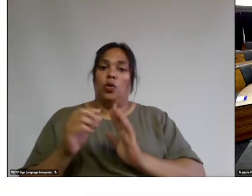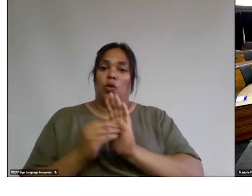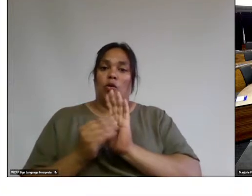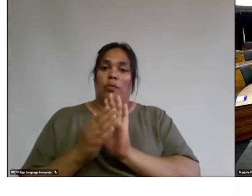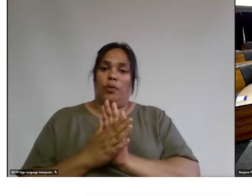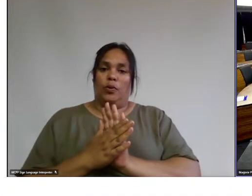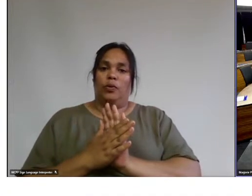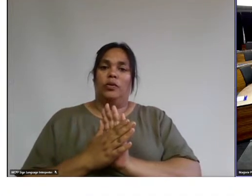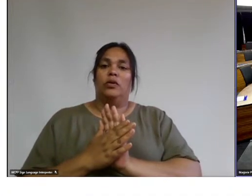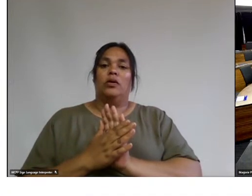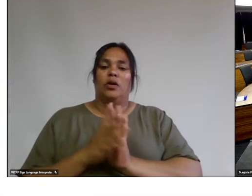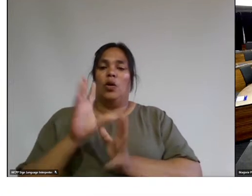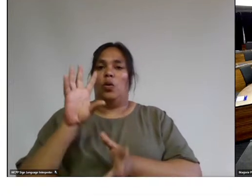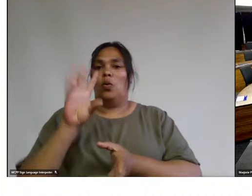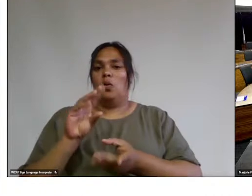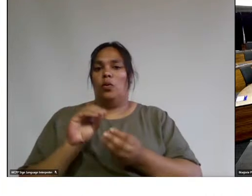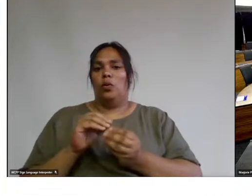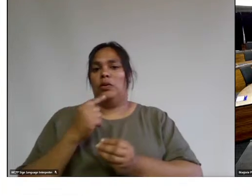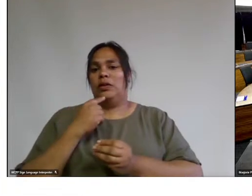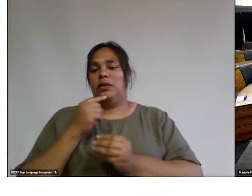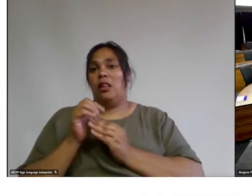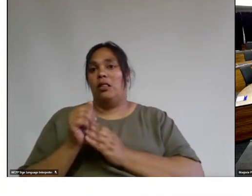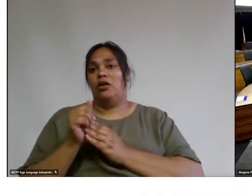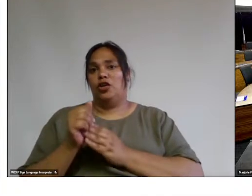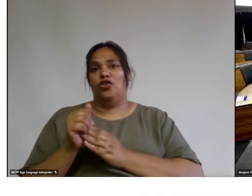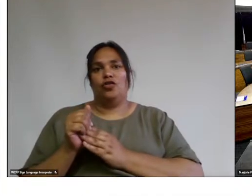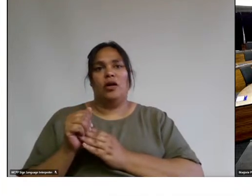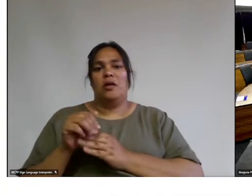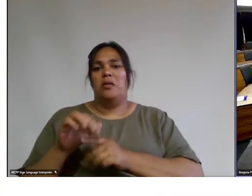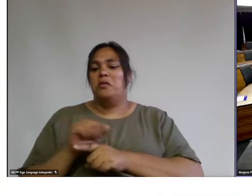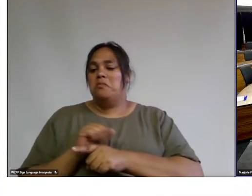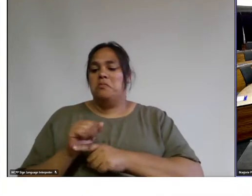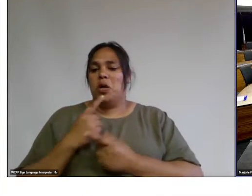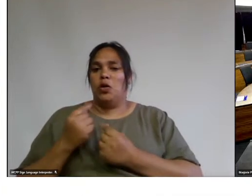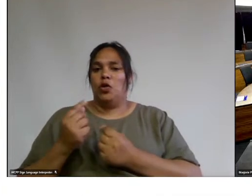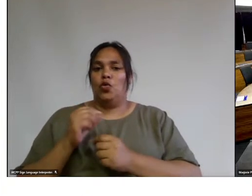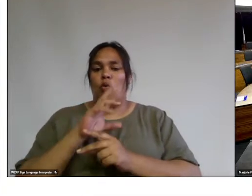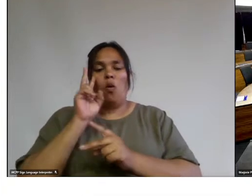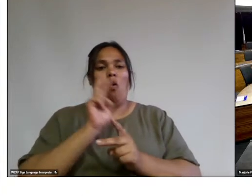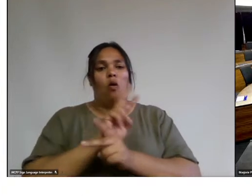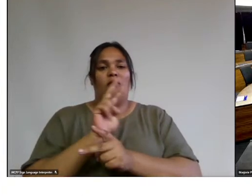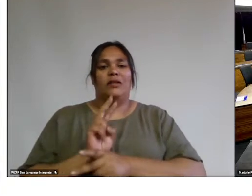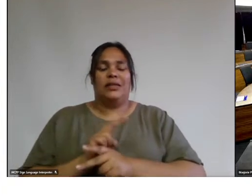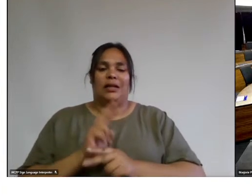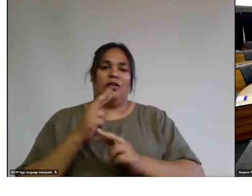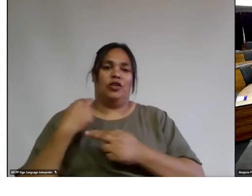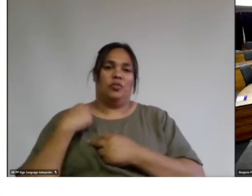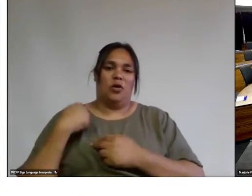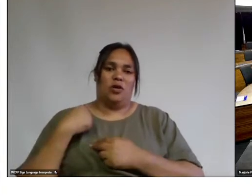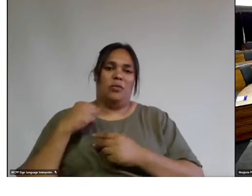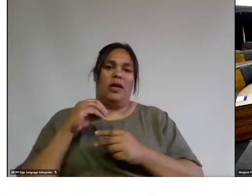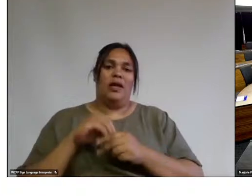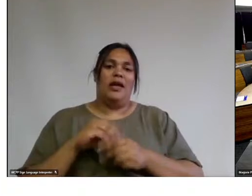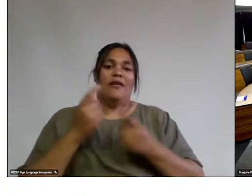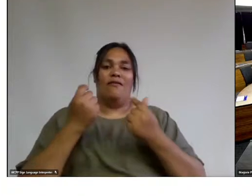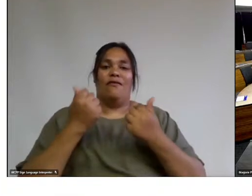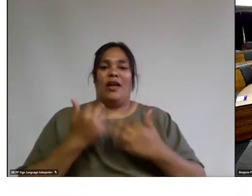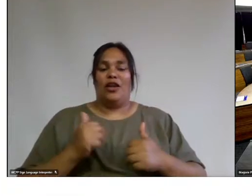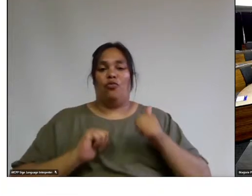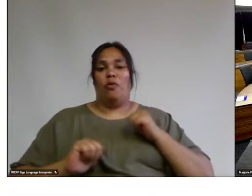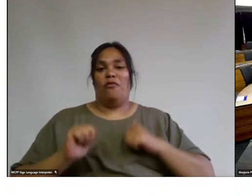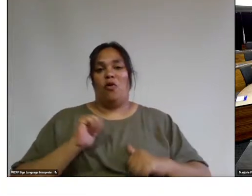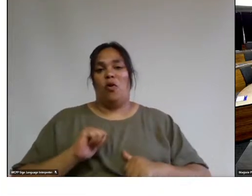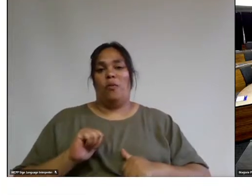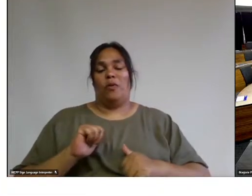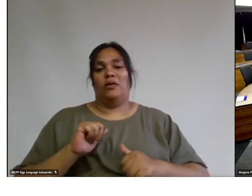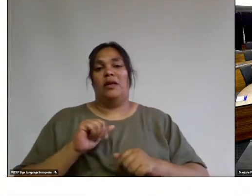has then concluded that the leadership did not exercise oversight responsibility regarding financial and performance reporting